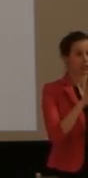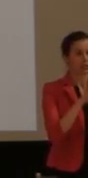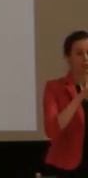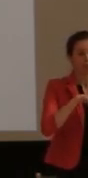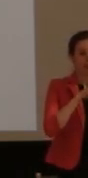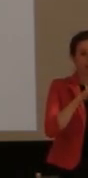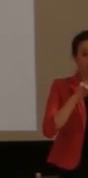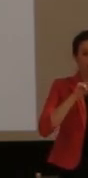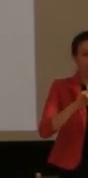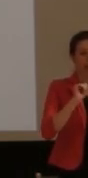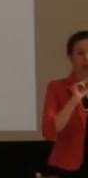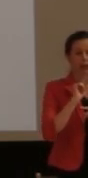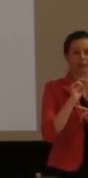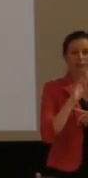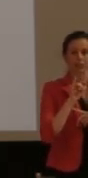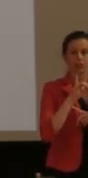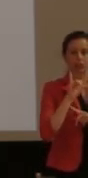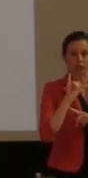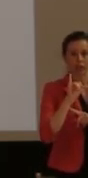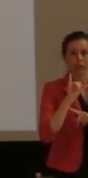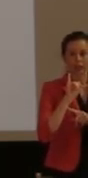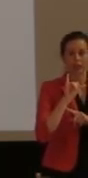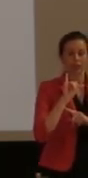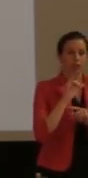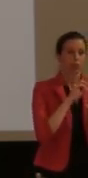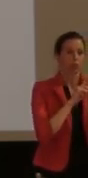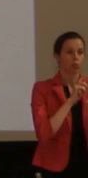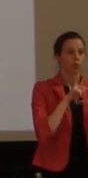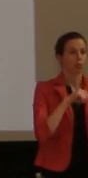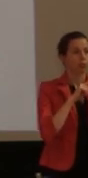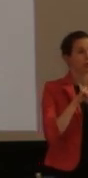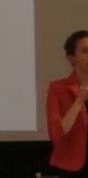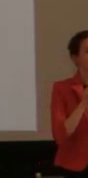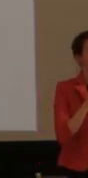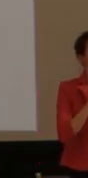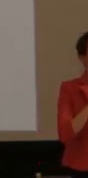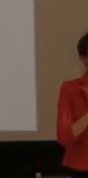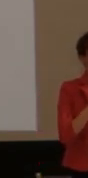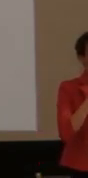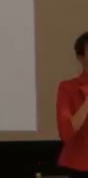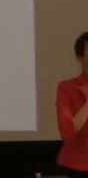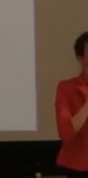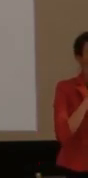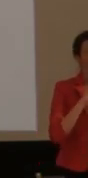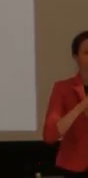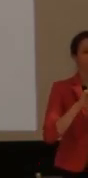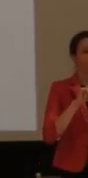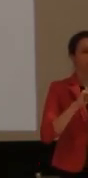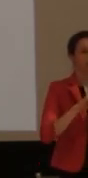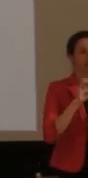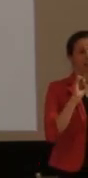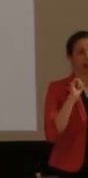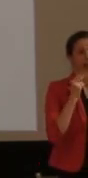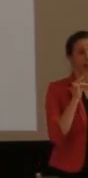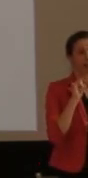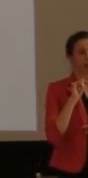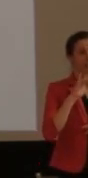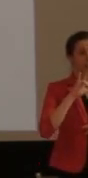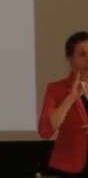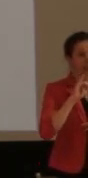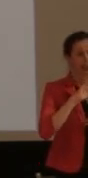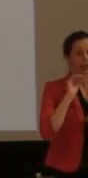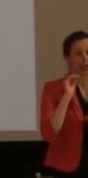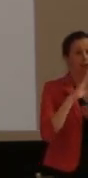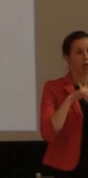but similar discrepancies exist when examined through the lens of social factors like race and ethnicity, despite the fact that such